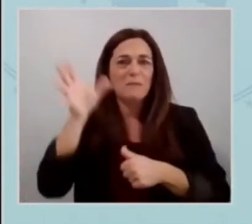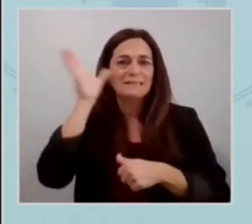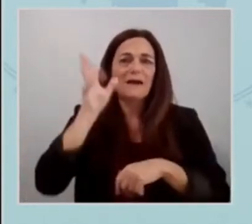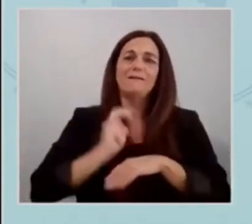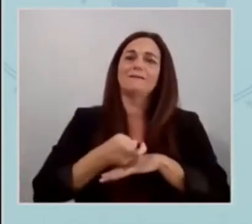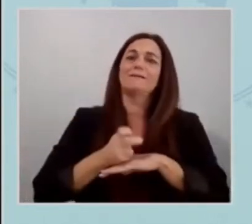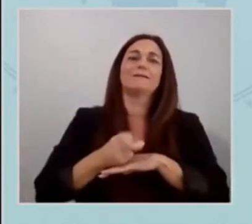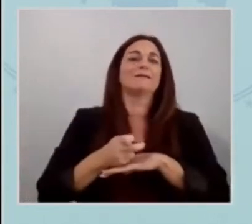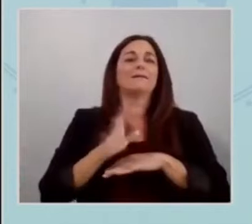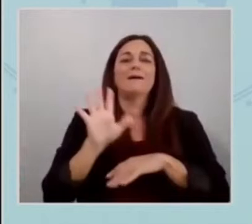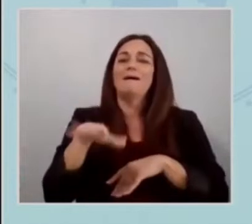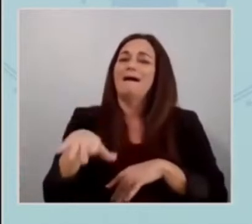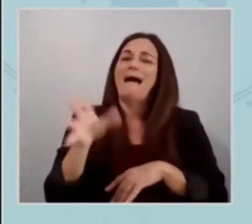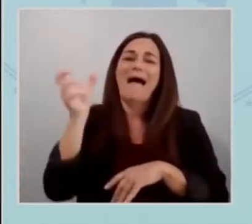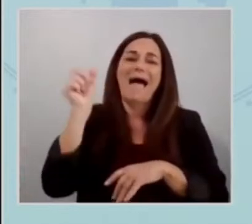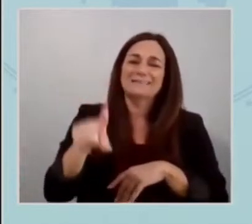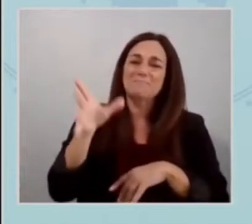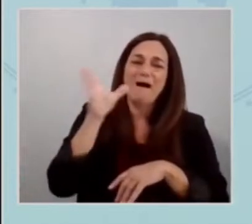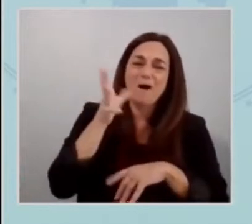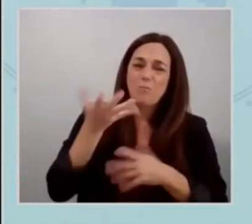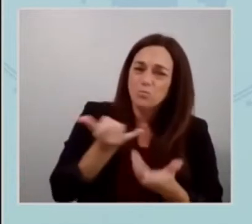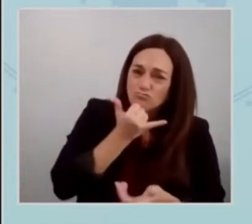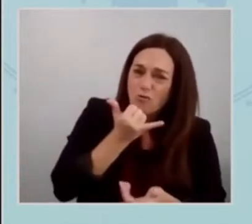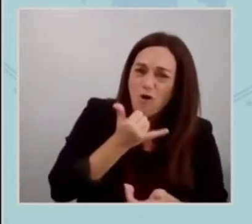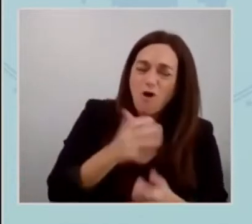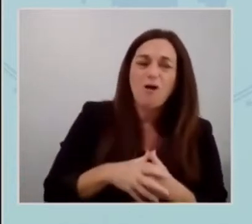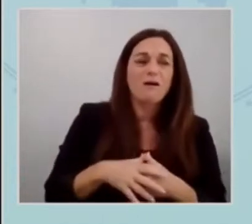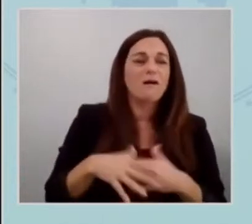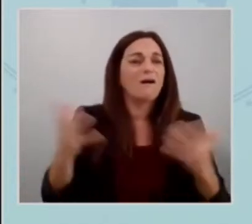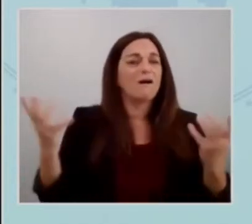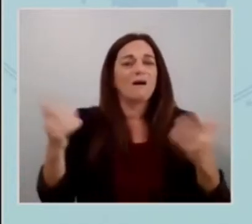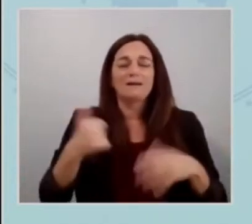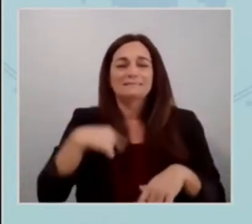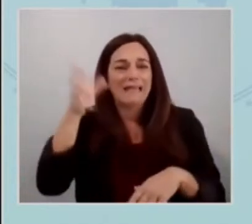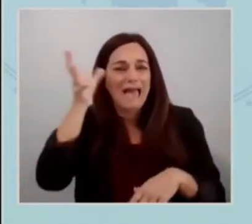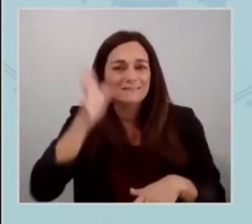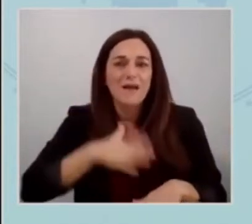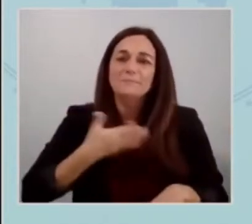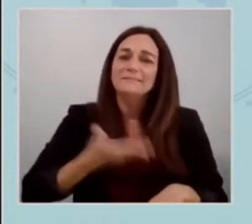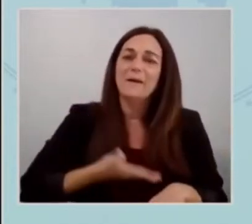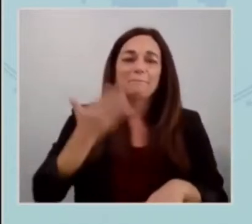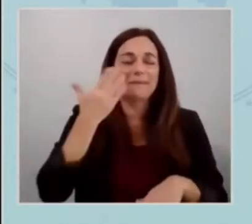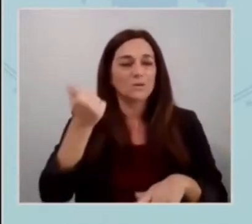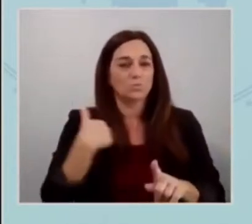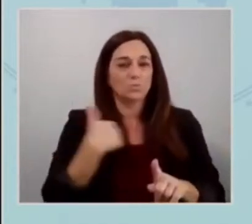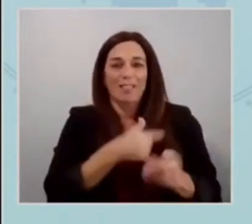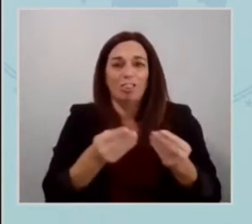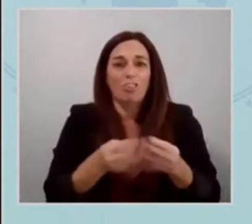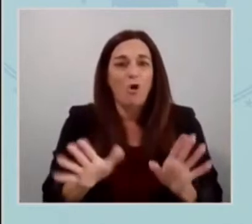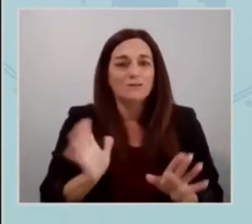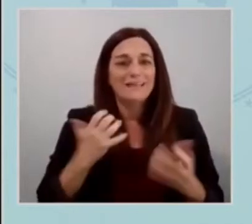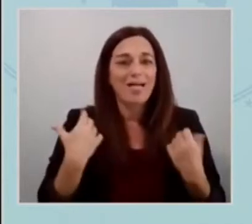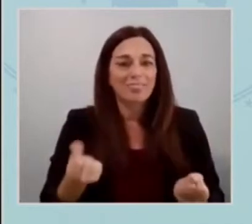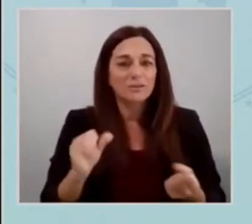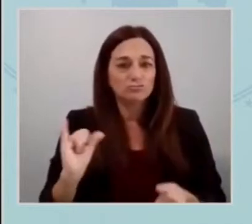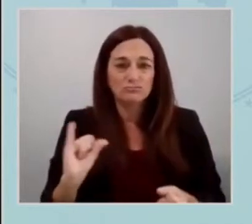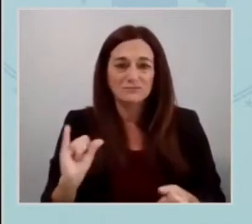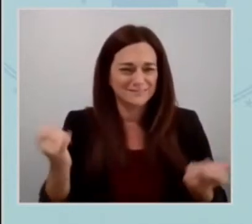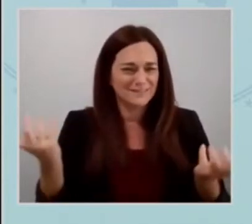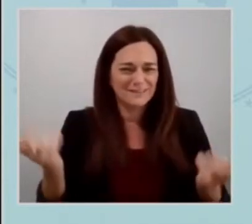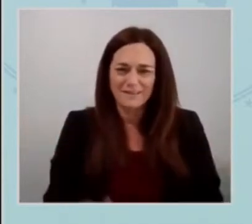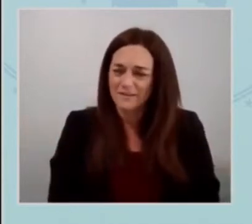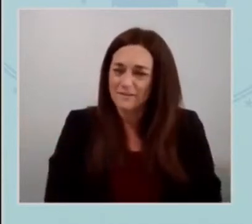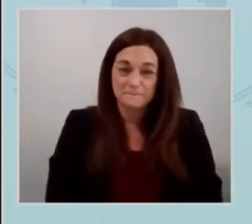over. Or remember him rolling around in the bed at night and asking my mom what was the matter. And she said,